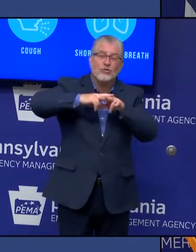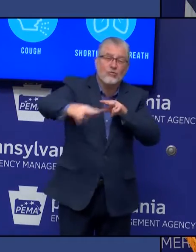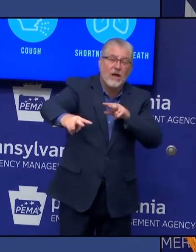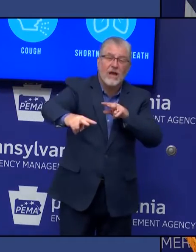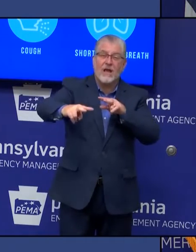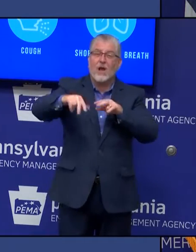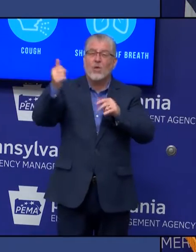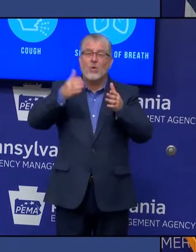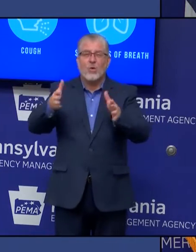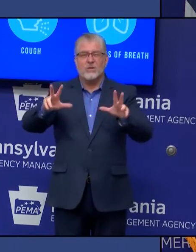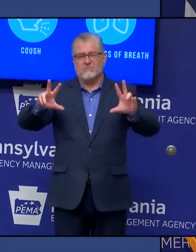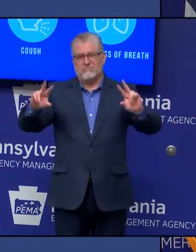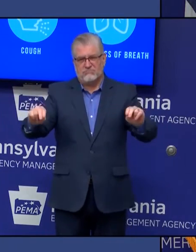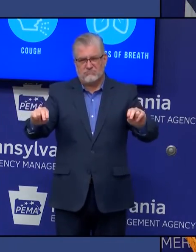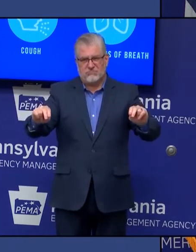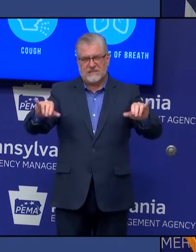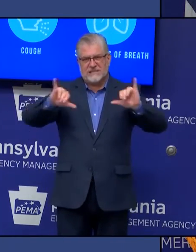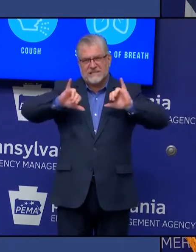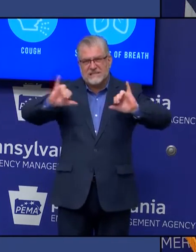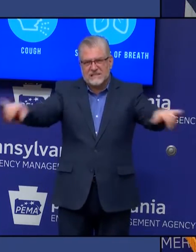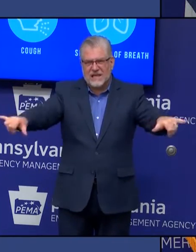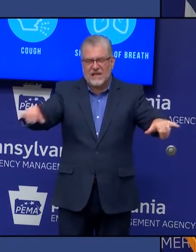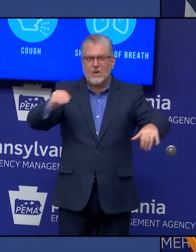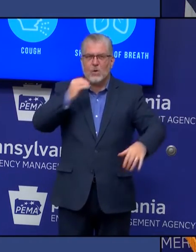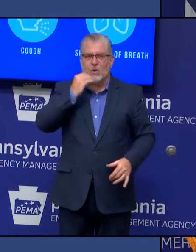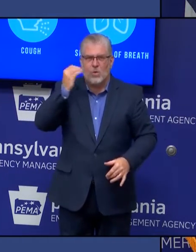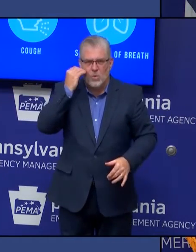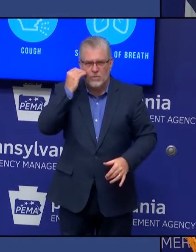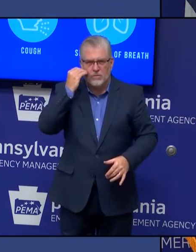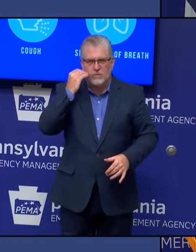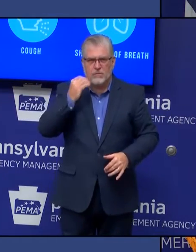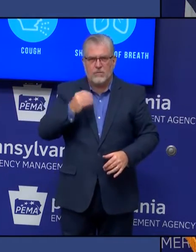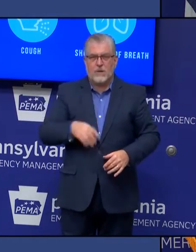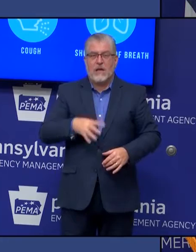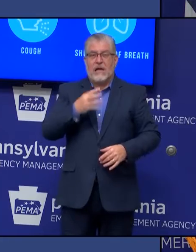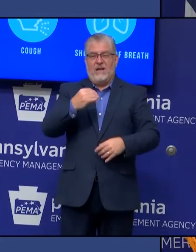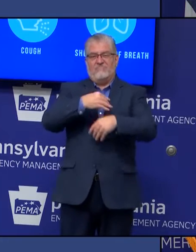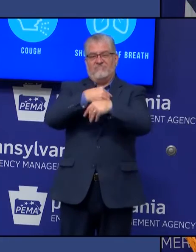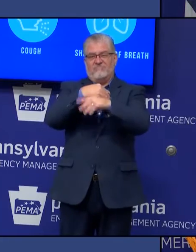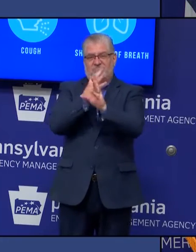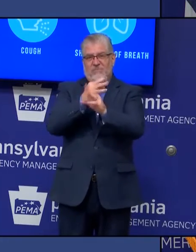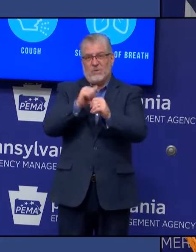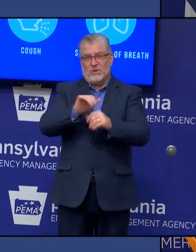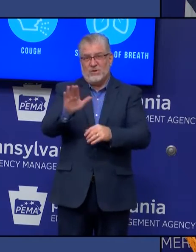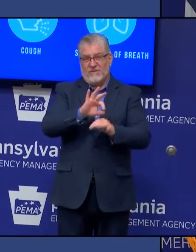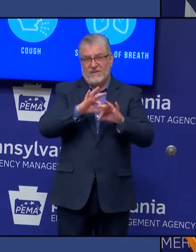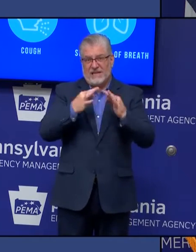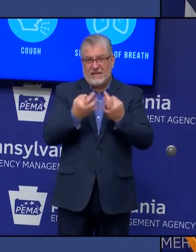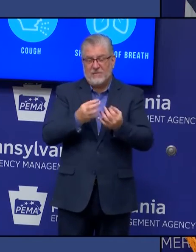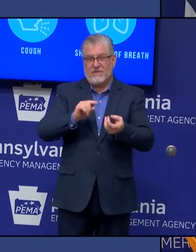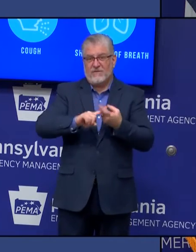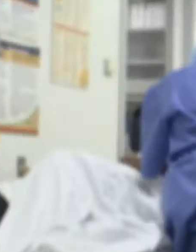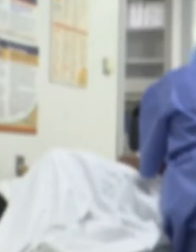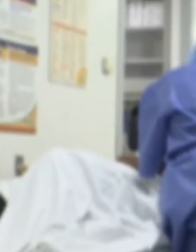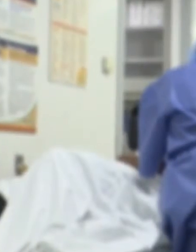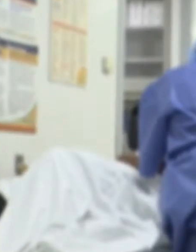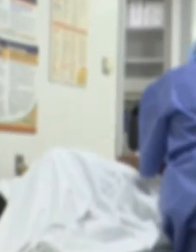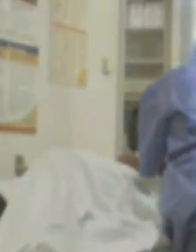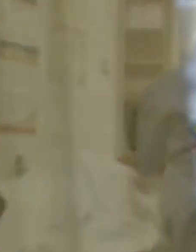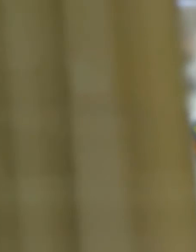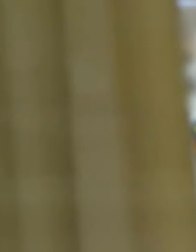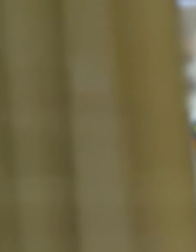stay home and to communicate and be with your extended family and friends on remote platforms. As